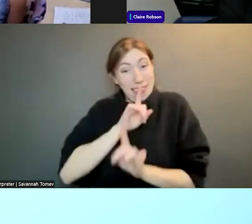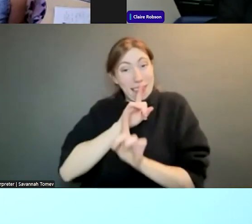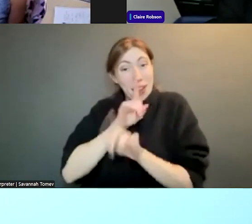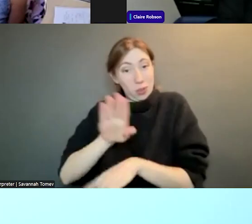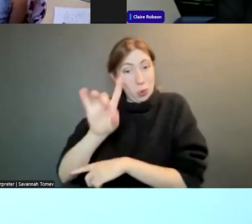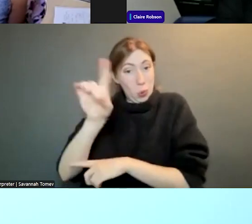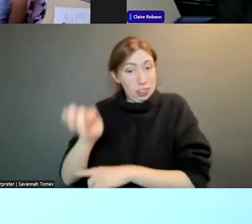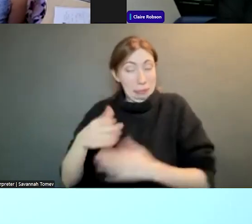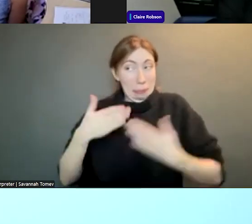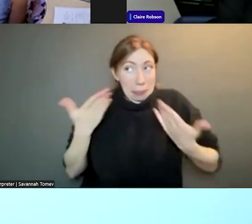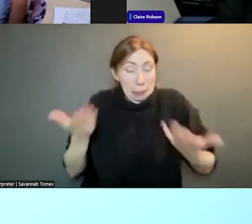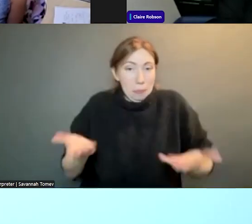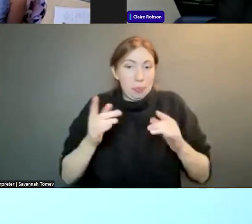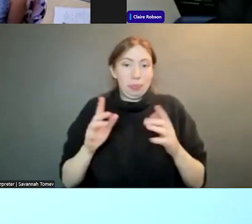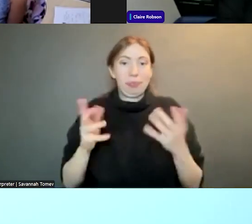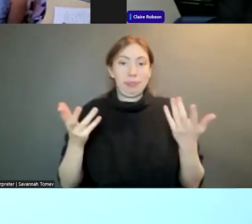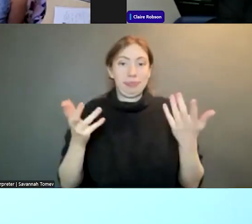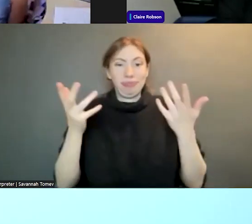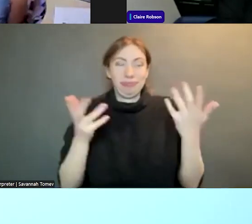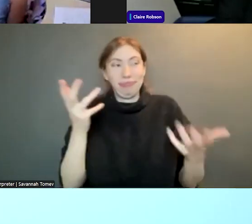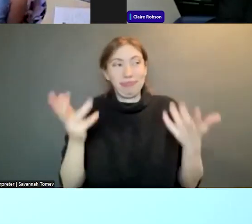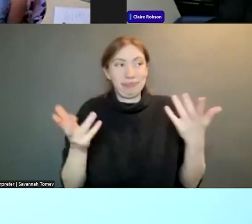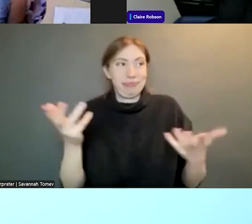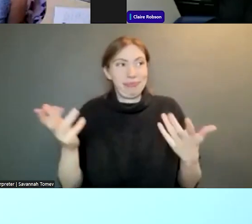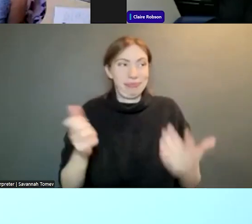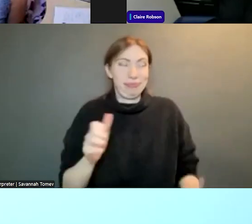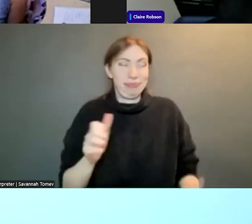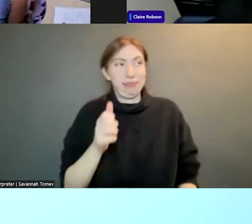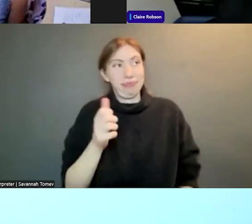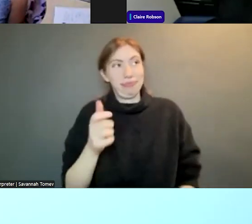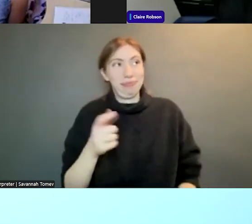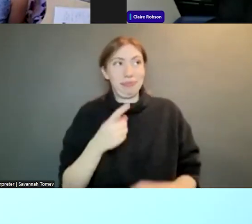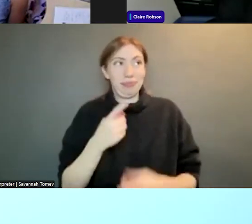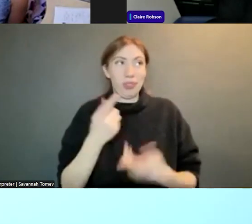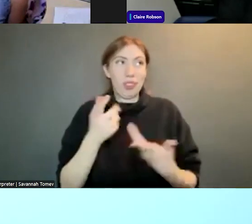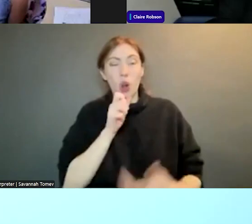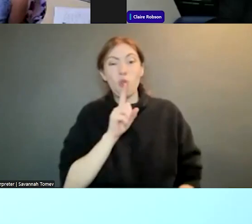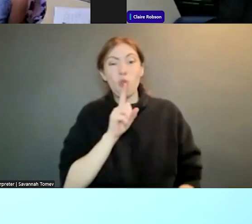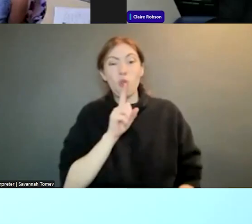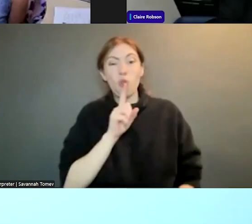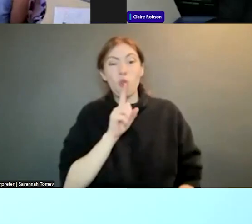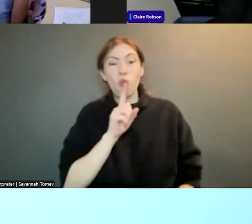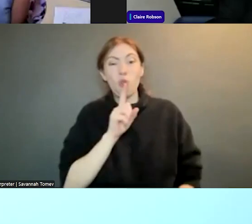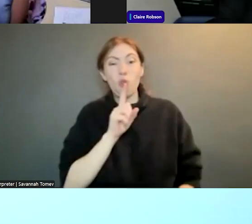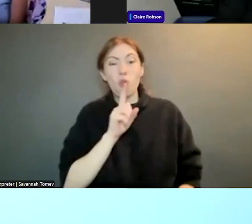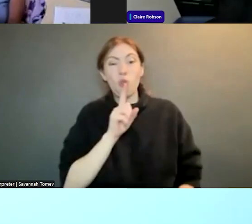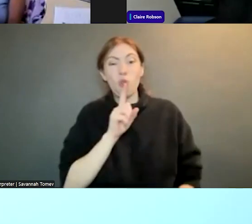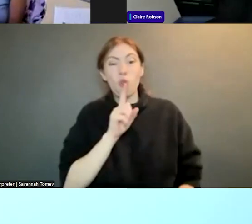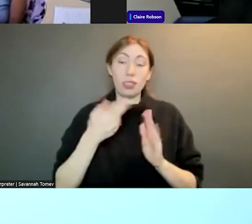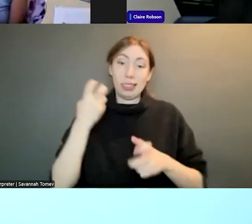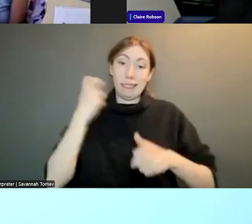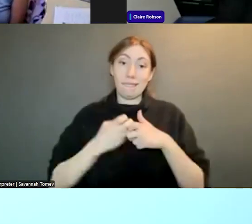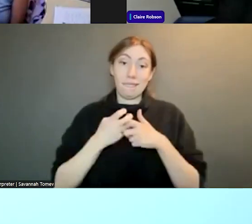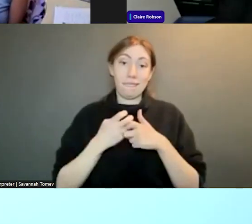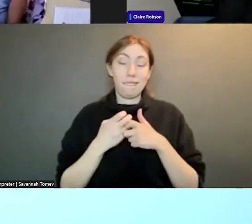It's kind of a non-answer, but I think it's true. It can be hard. Well, and